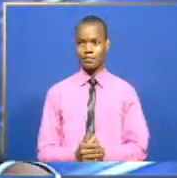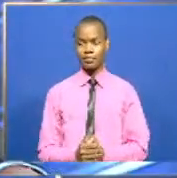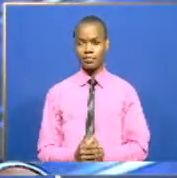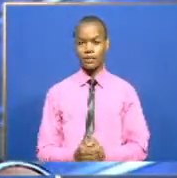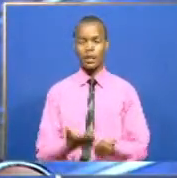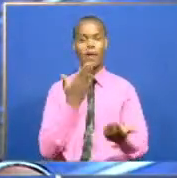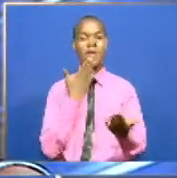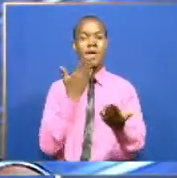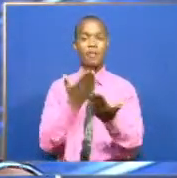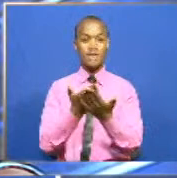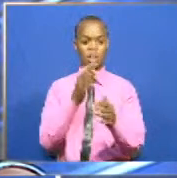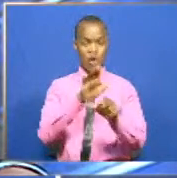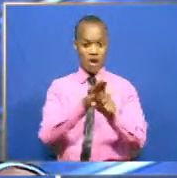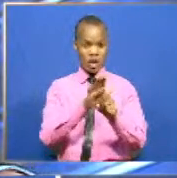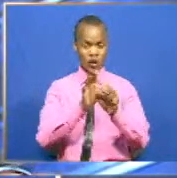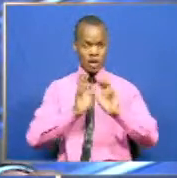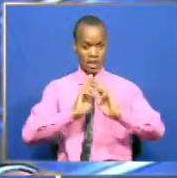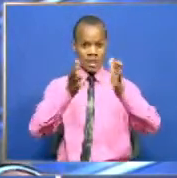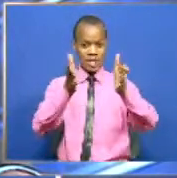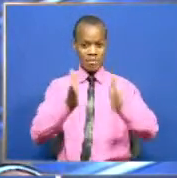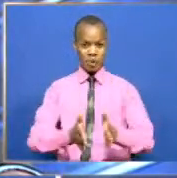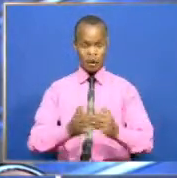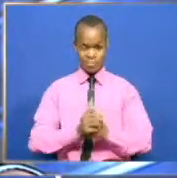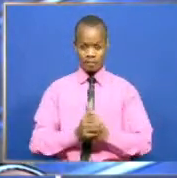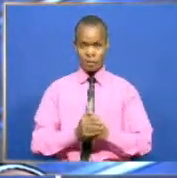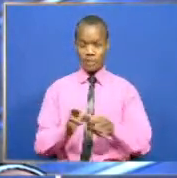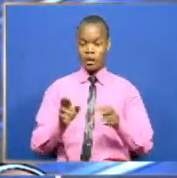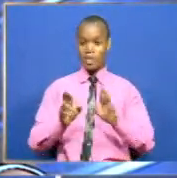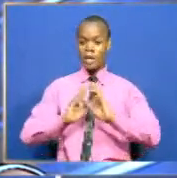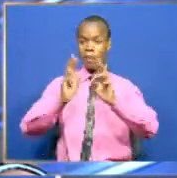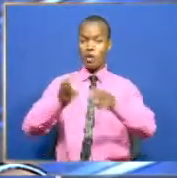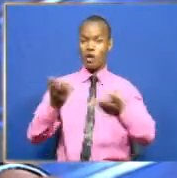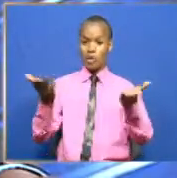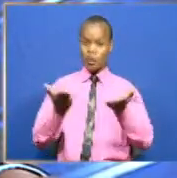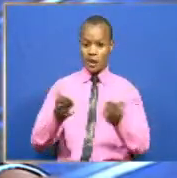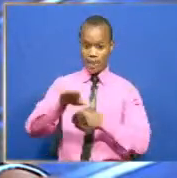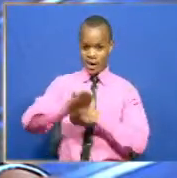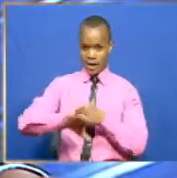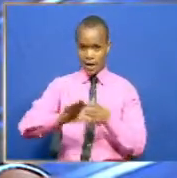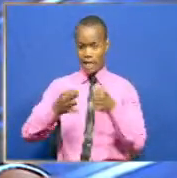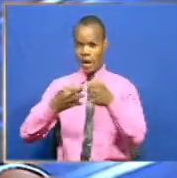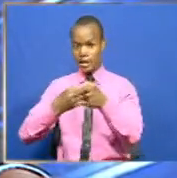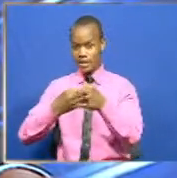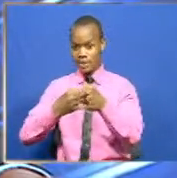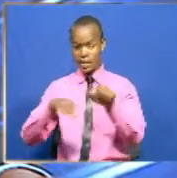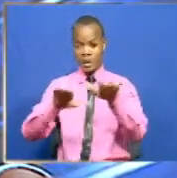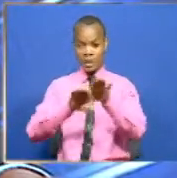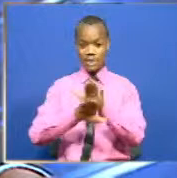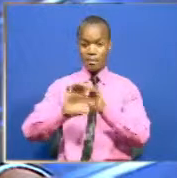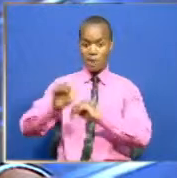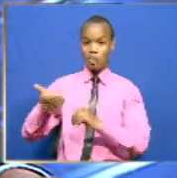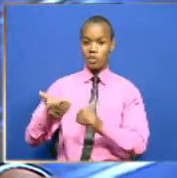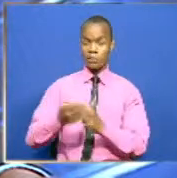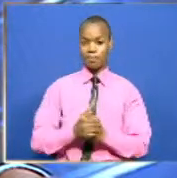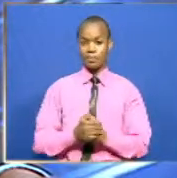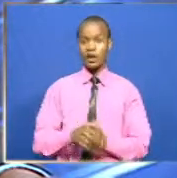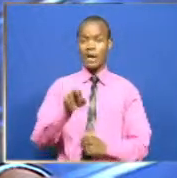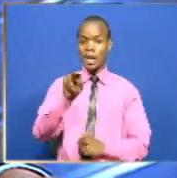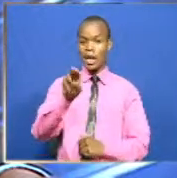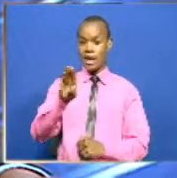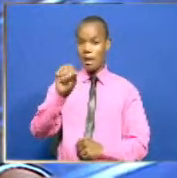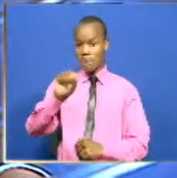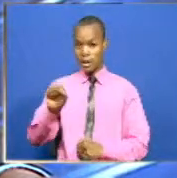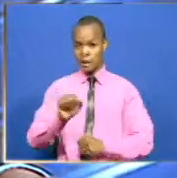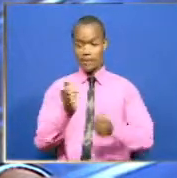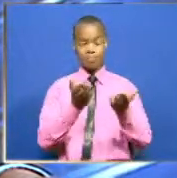Thank you very much, Irene Muchuma Odim, reporting live from Kibra constituency, where the Nairobi Metropolitan Services